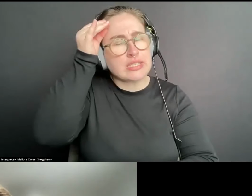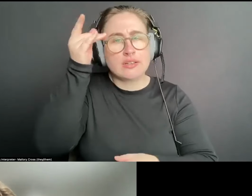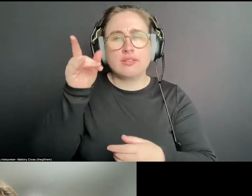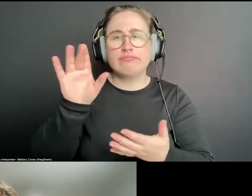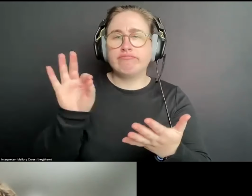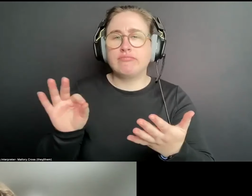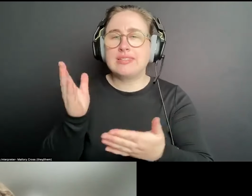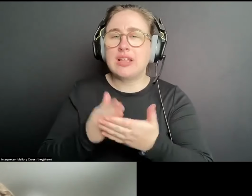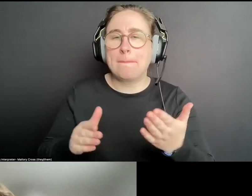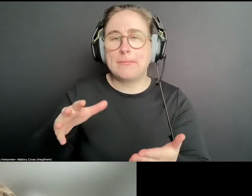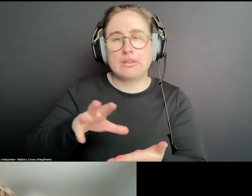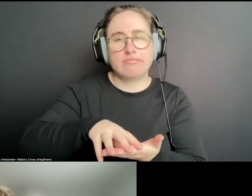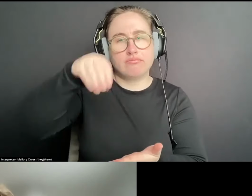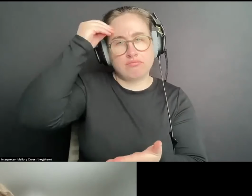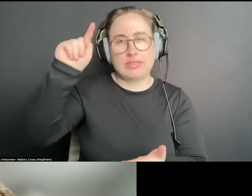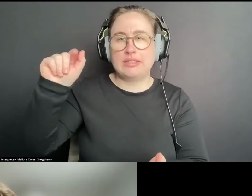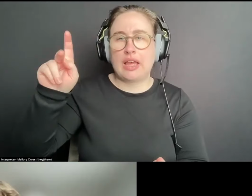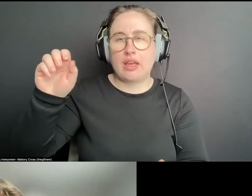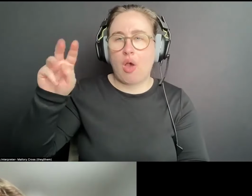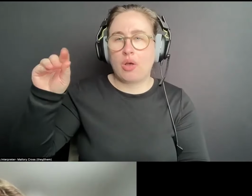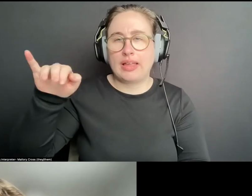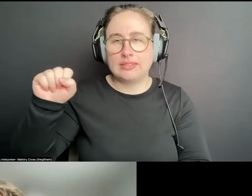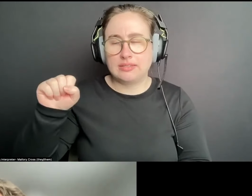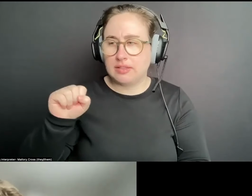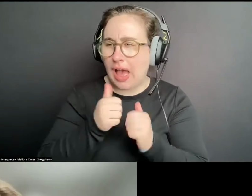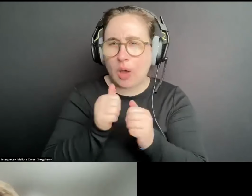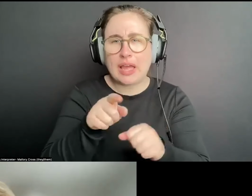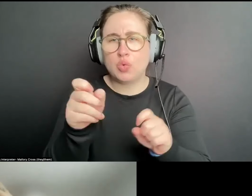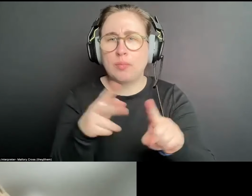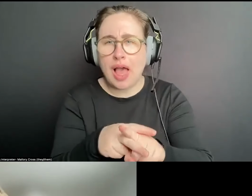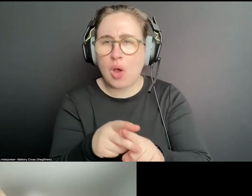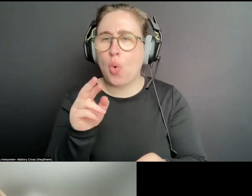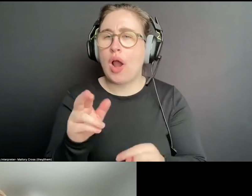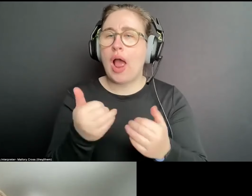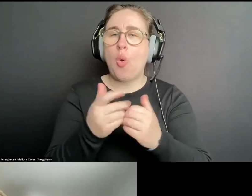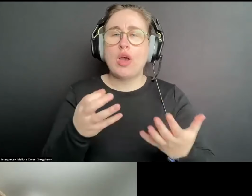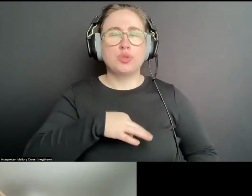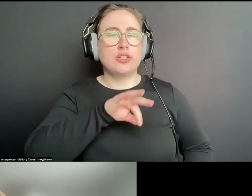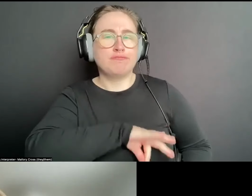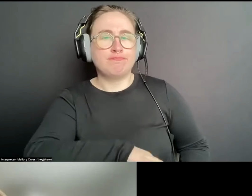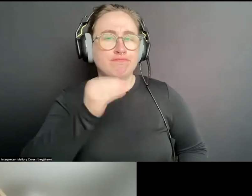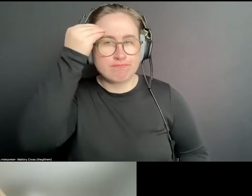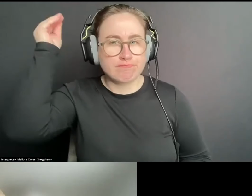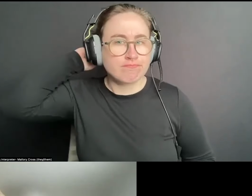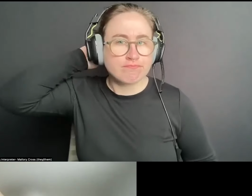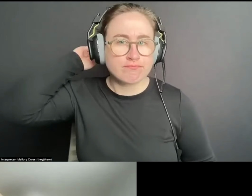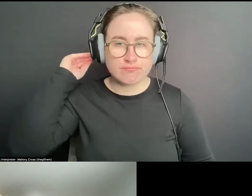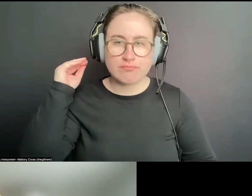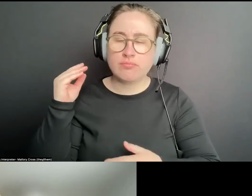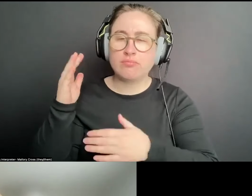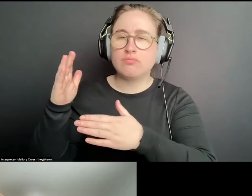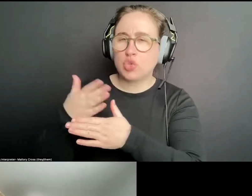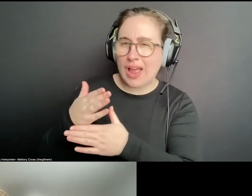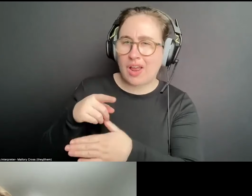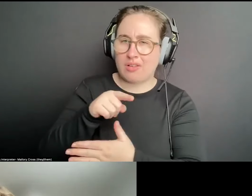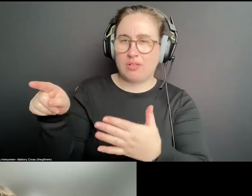is how can you apply or might you want to or might we want to share practices